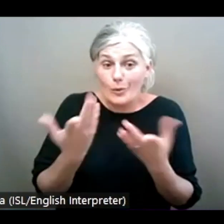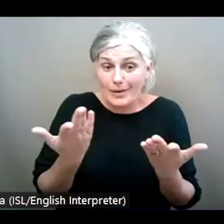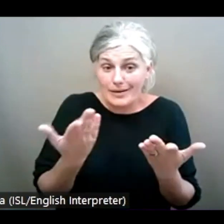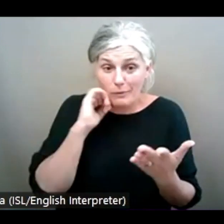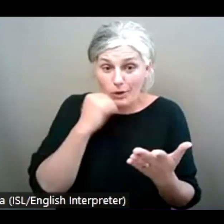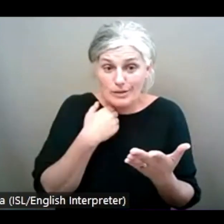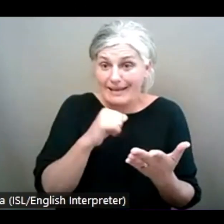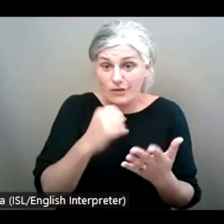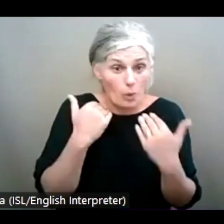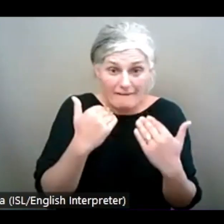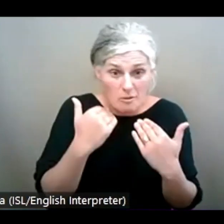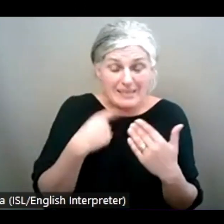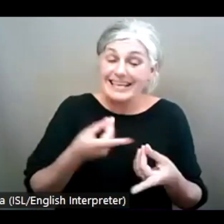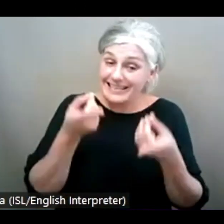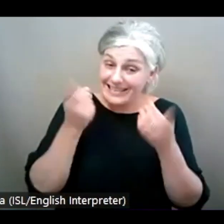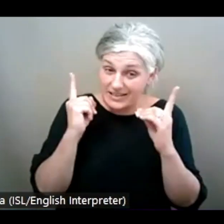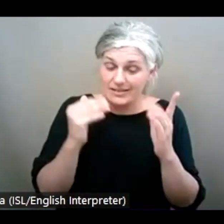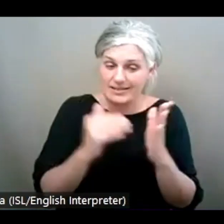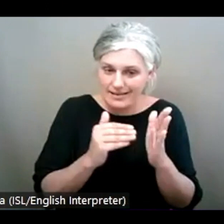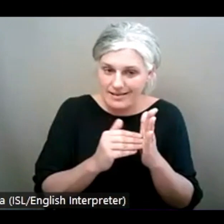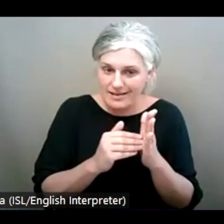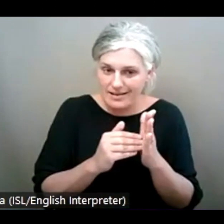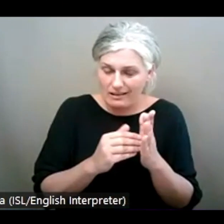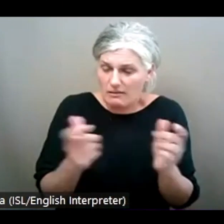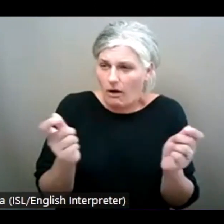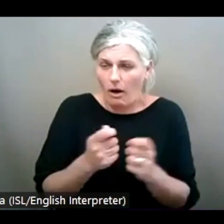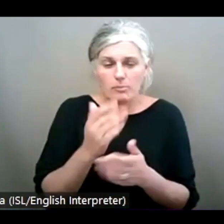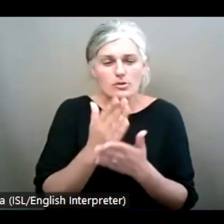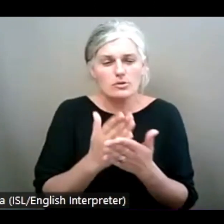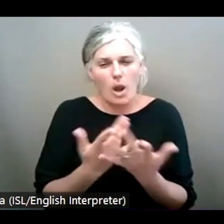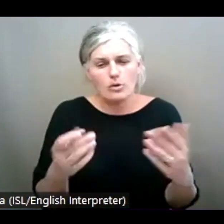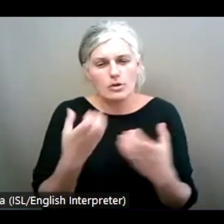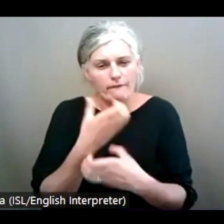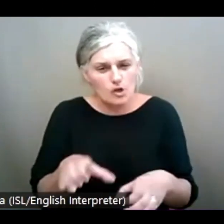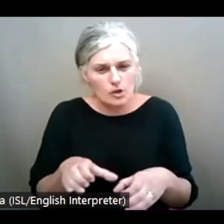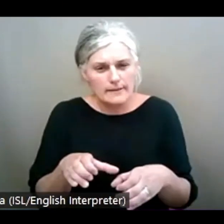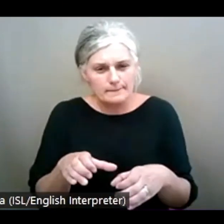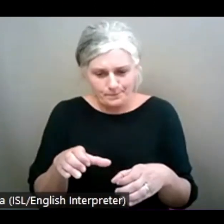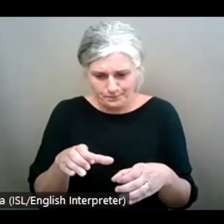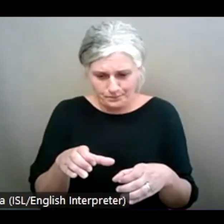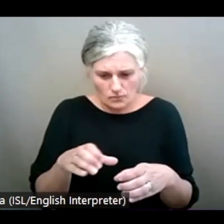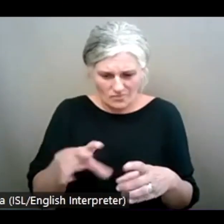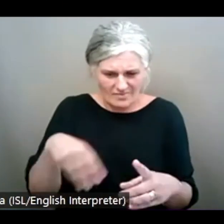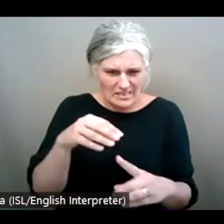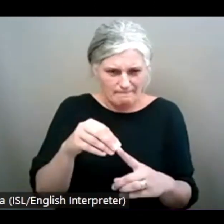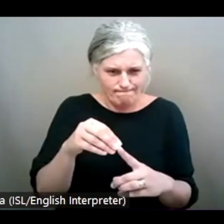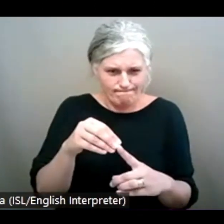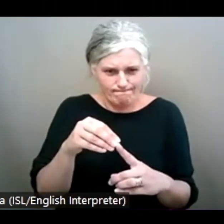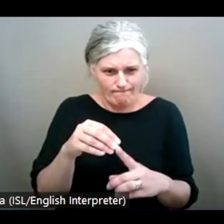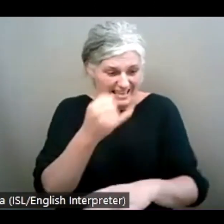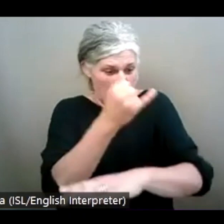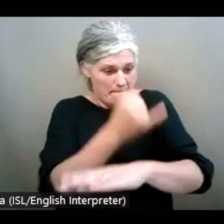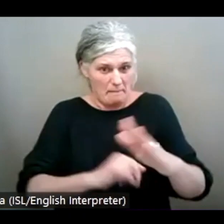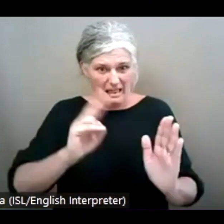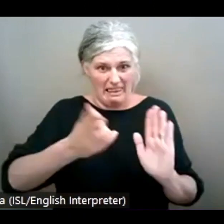well. And, you know, it's awful that so many children with particular impairment labels, like autism